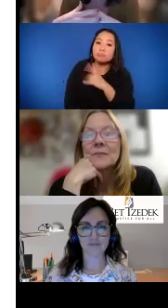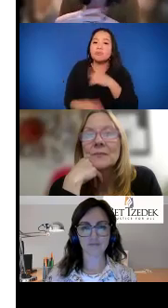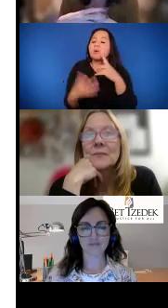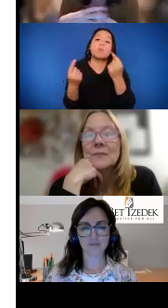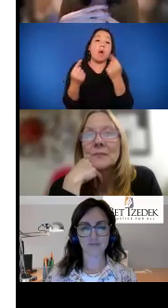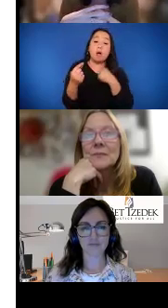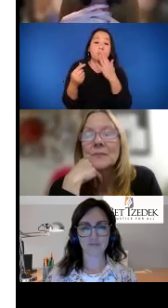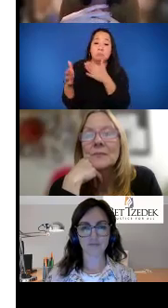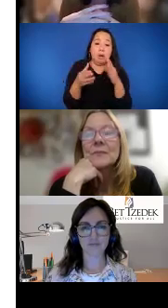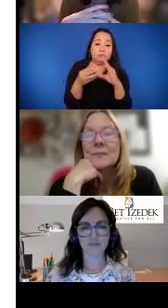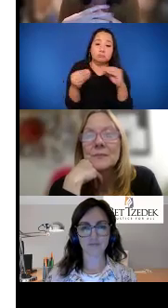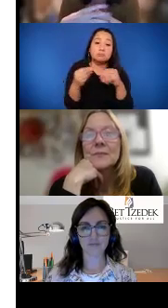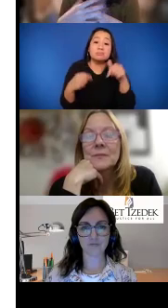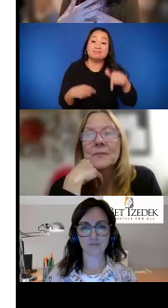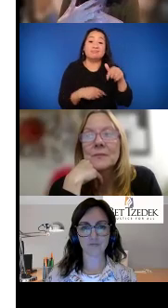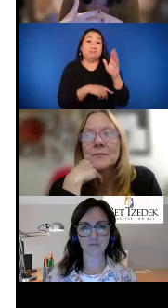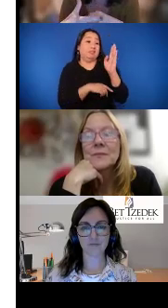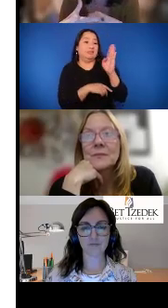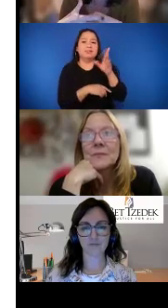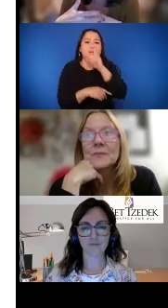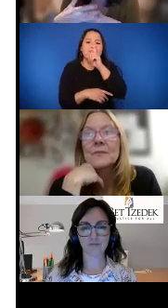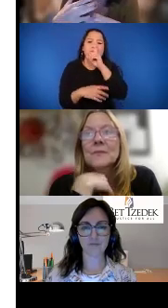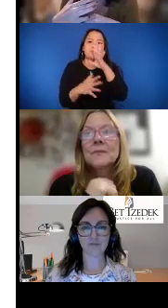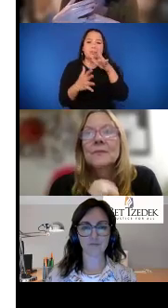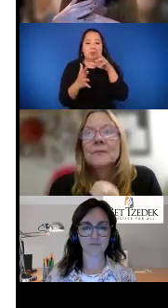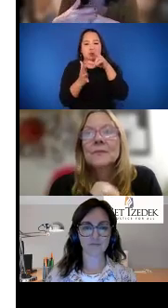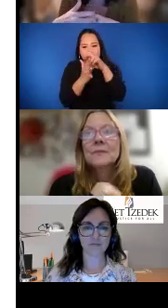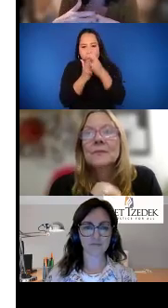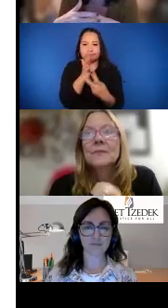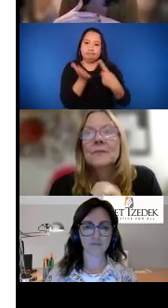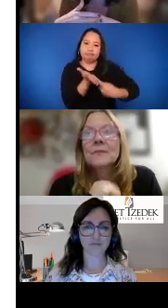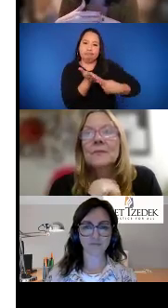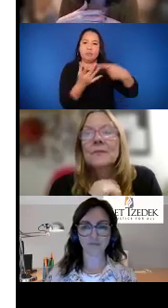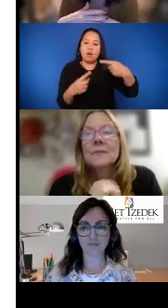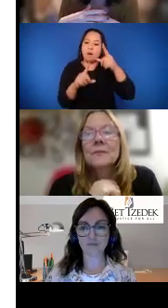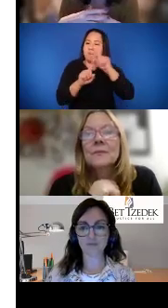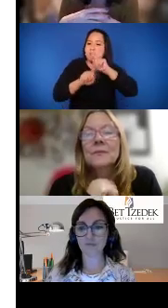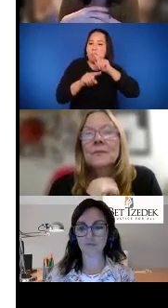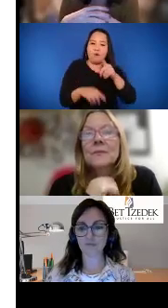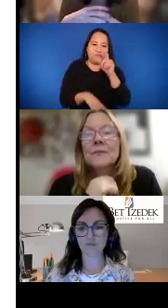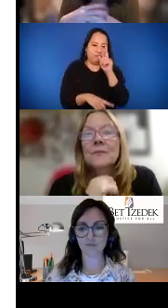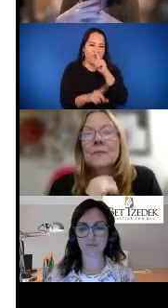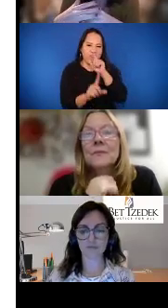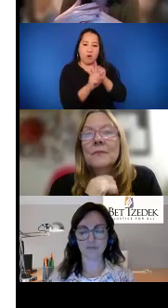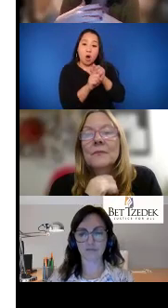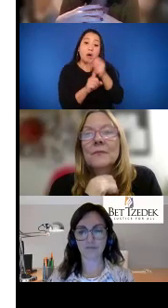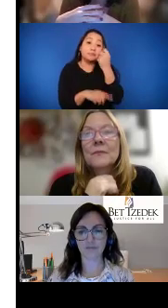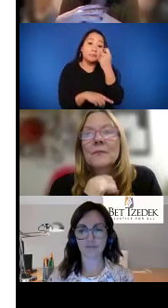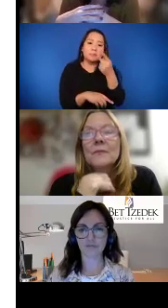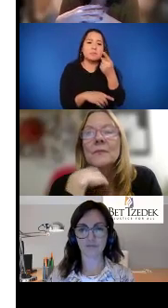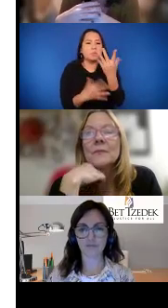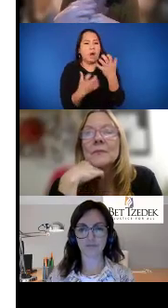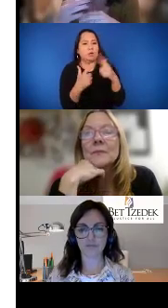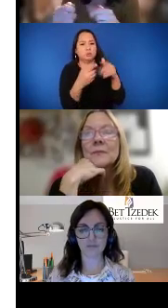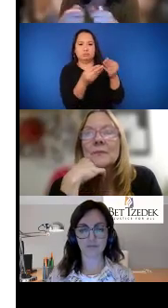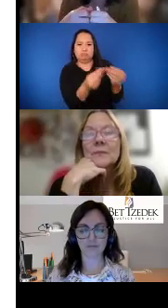to dispute any fraudulent charges with your bank and with your credit agency. You know, even if